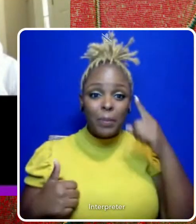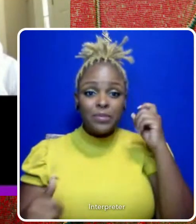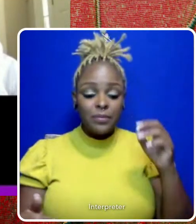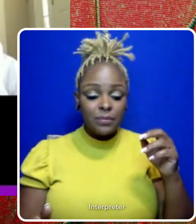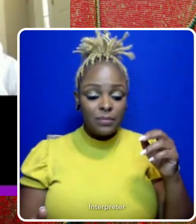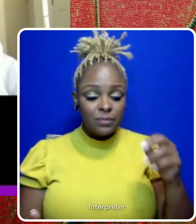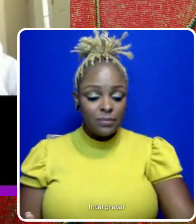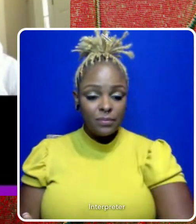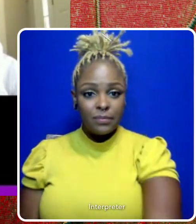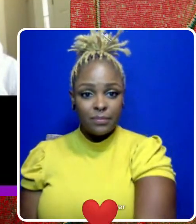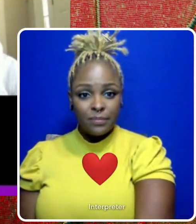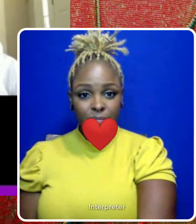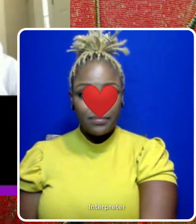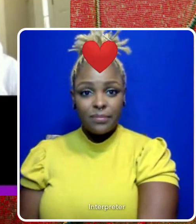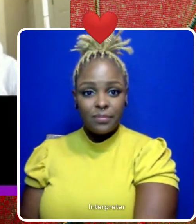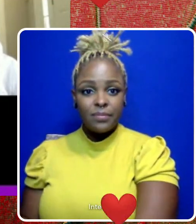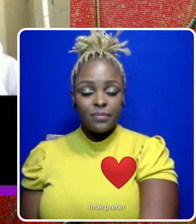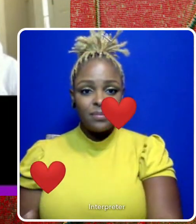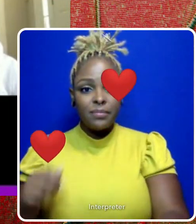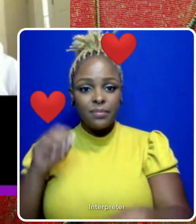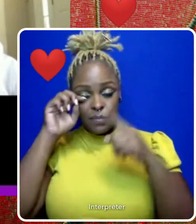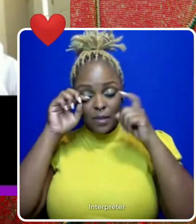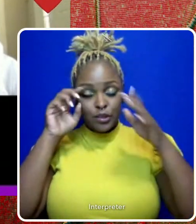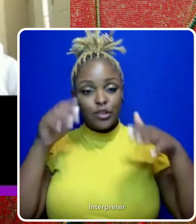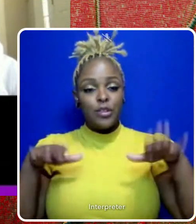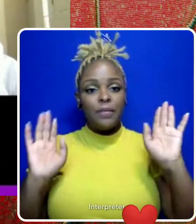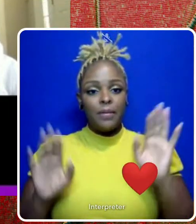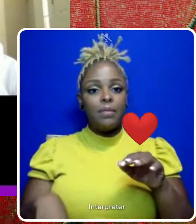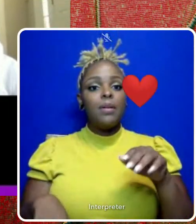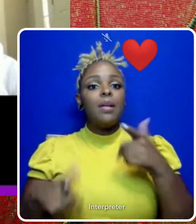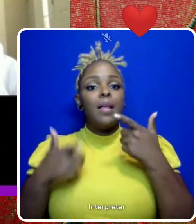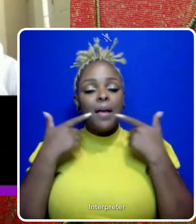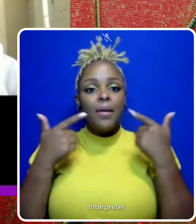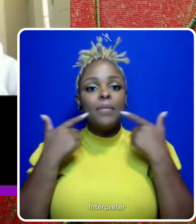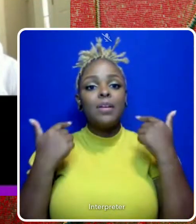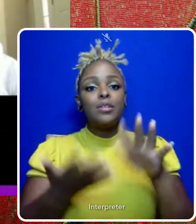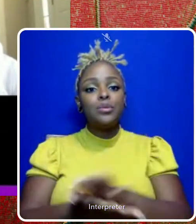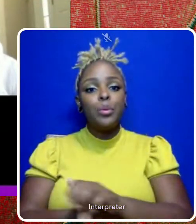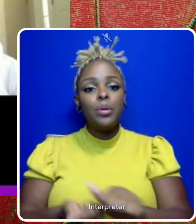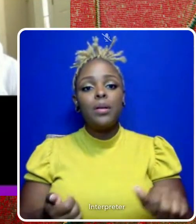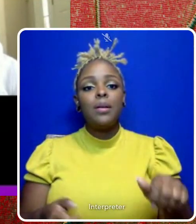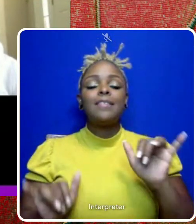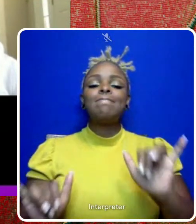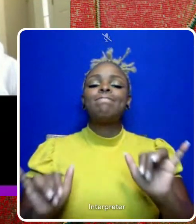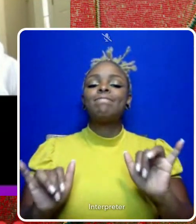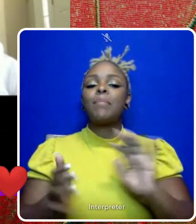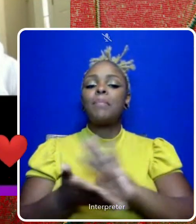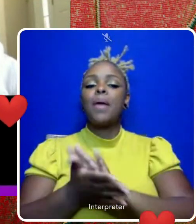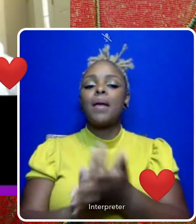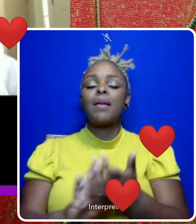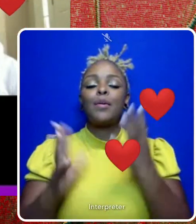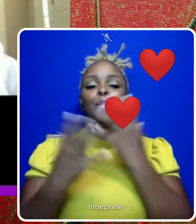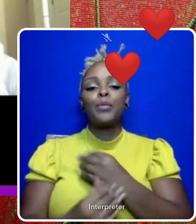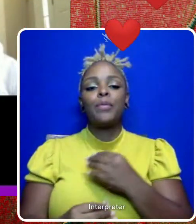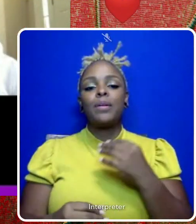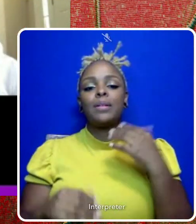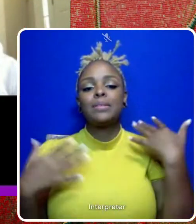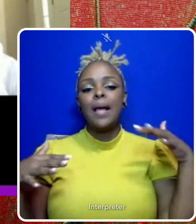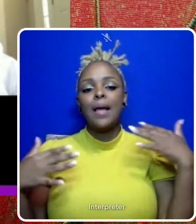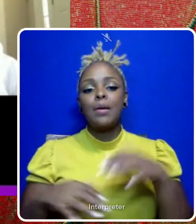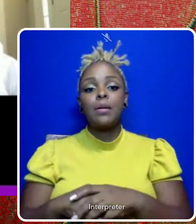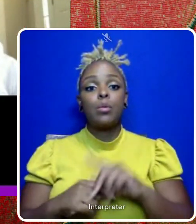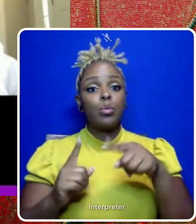your laughter turn into a reckoning. Be your loudest sound. When the bulls leave. From between your teeth. Into